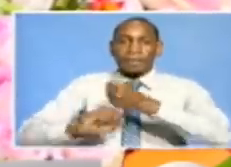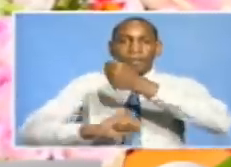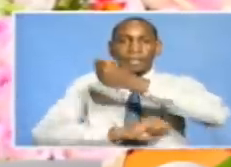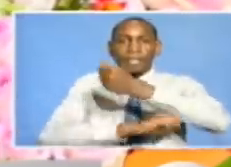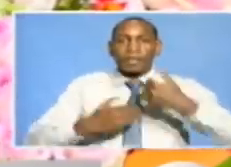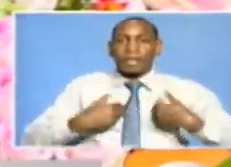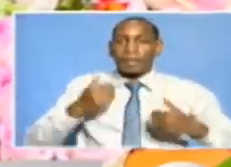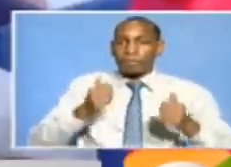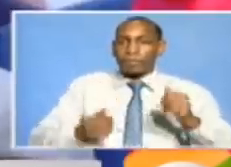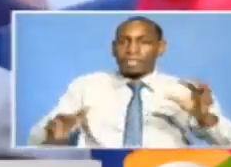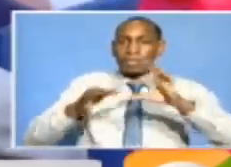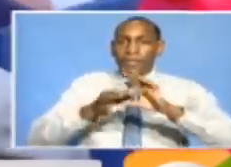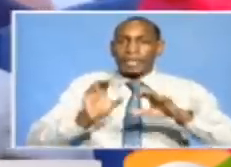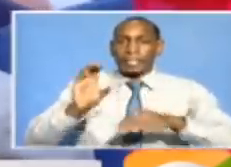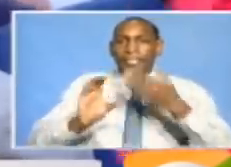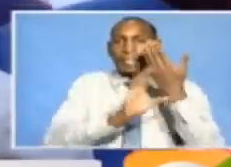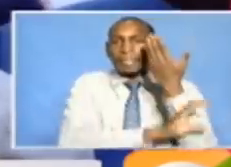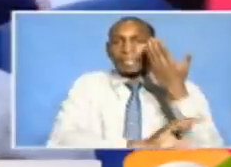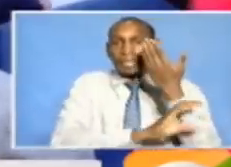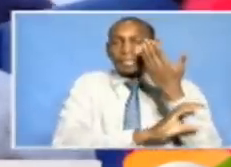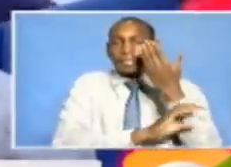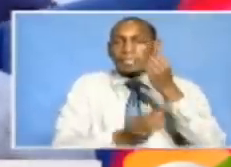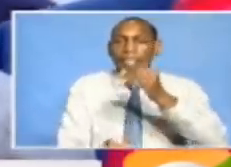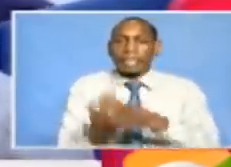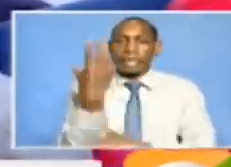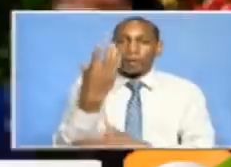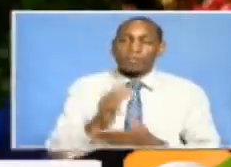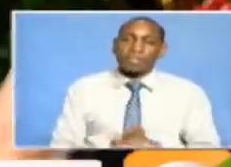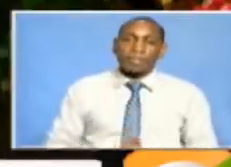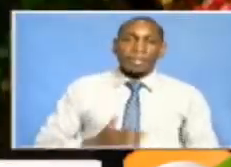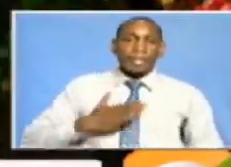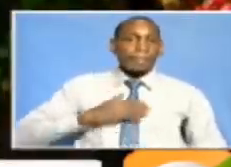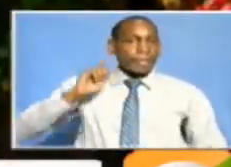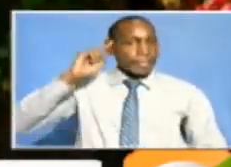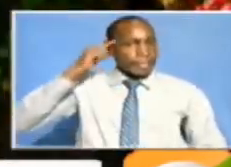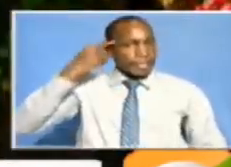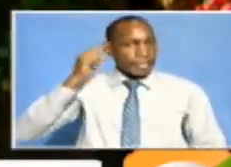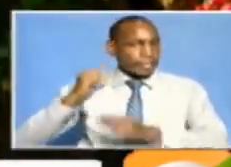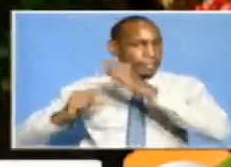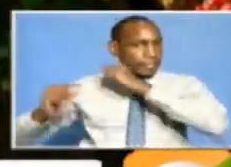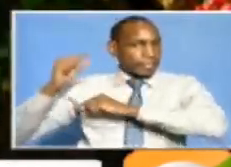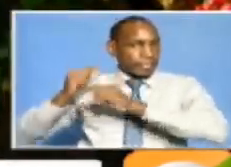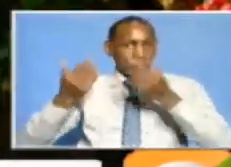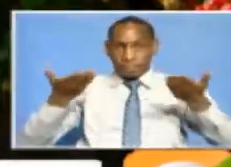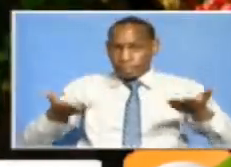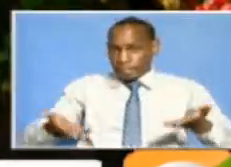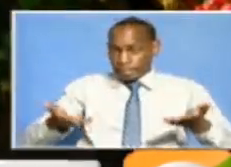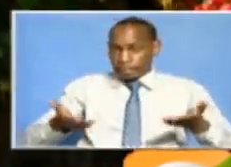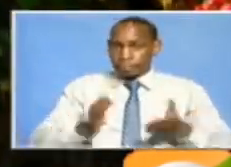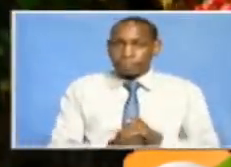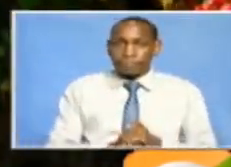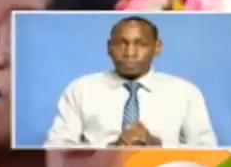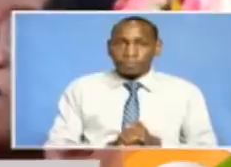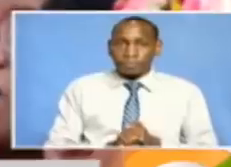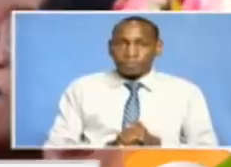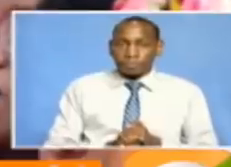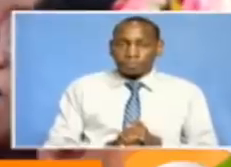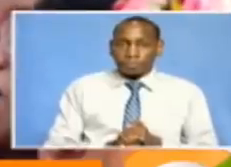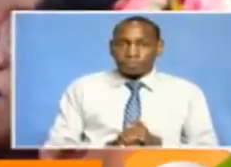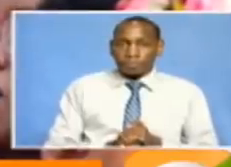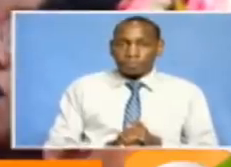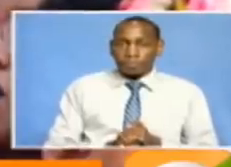which a united nation will be anchored. And I think this generation is doing a